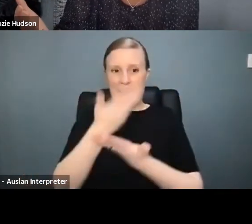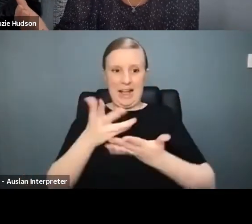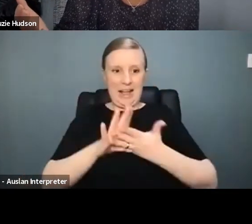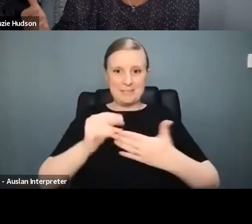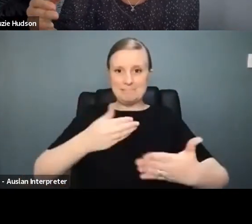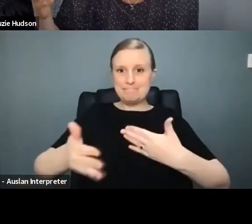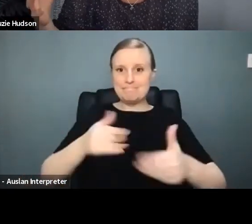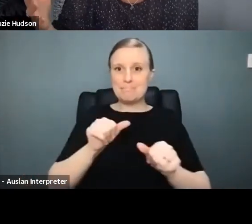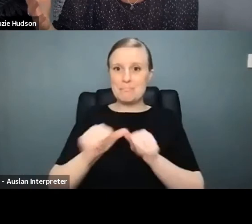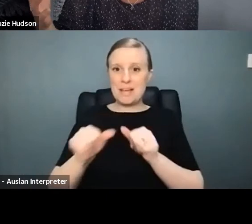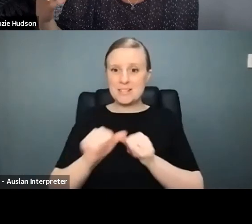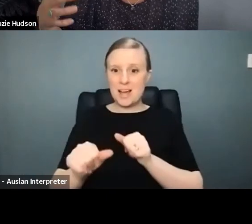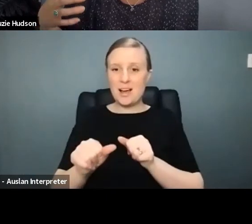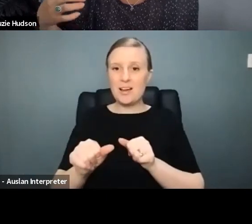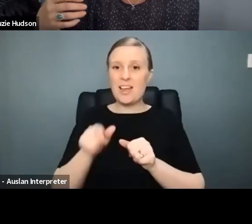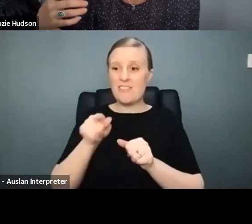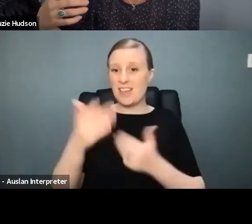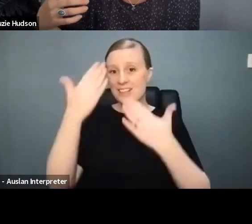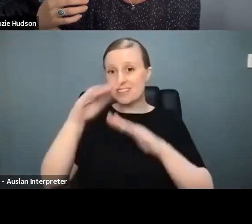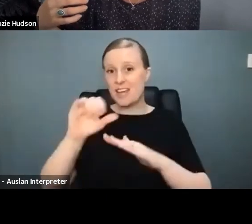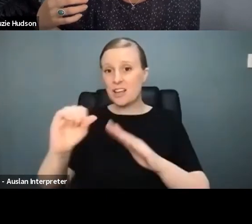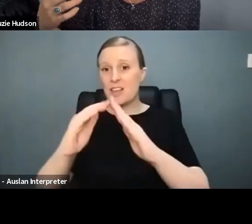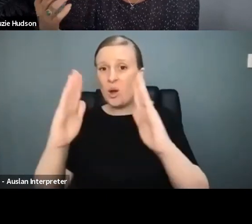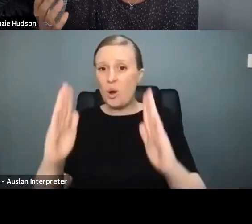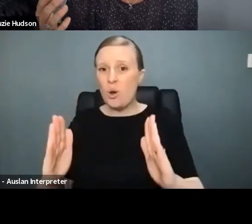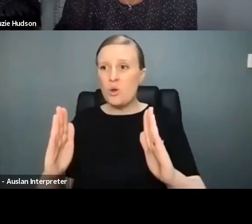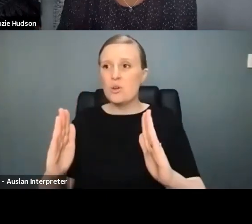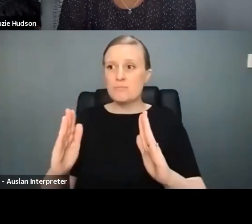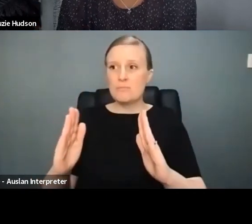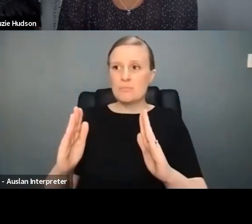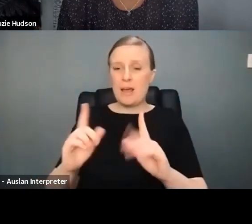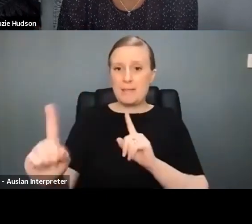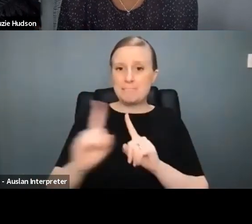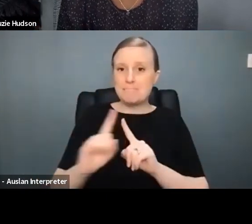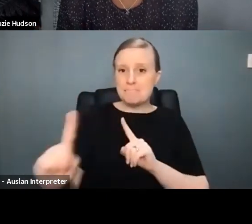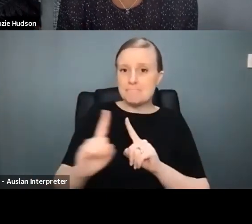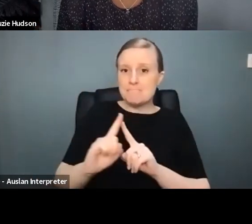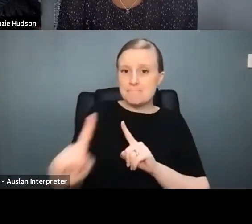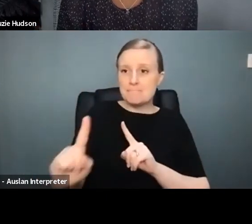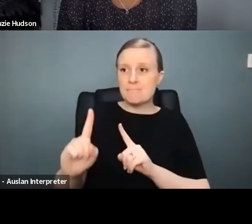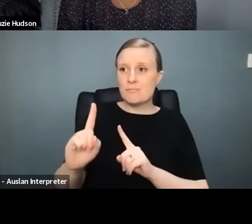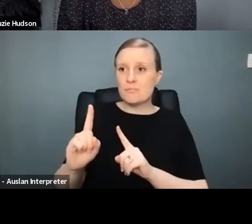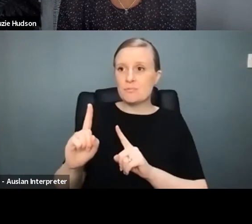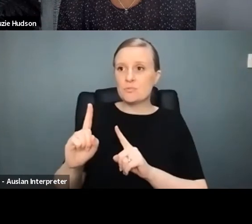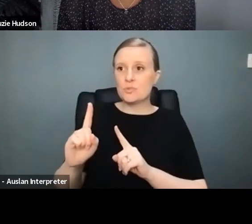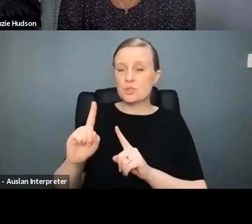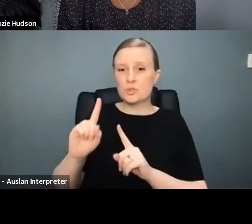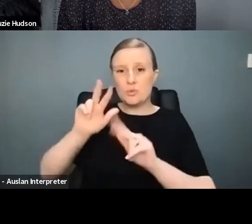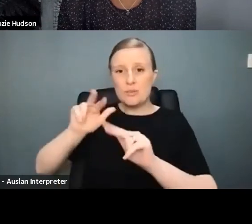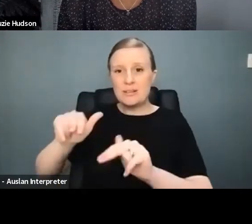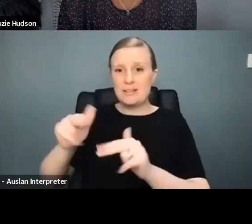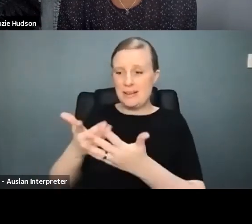people comfortable, or in settings that are less intense, because we know that for a lot of people, you know, they do need that